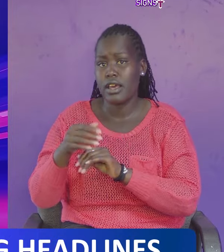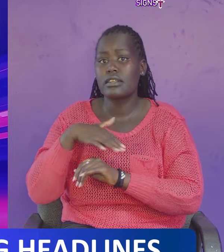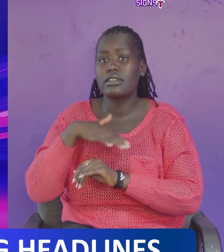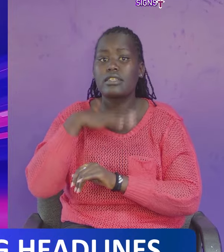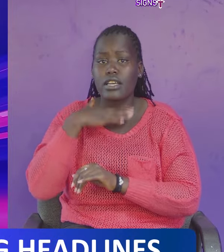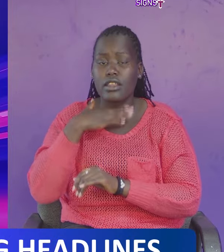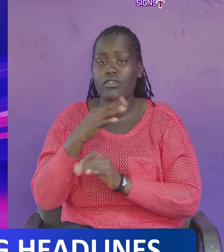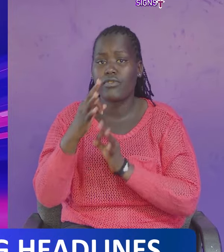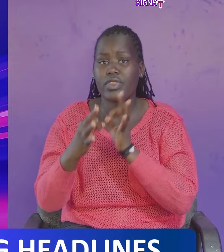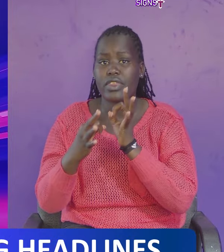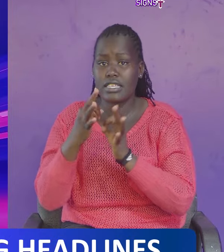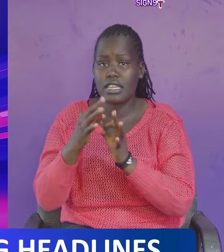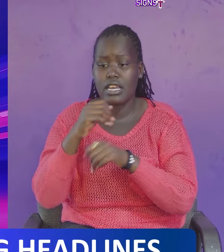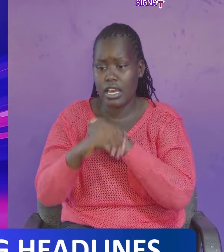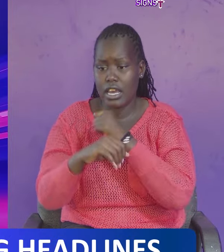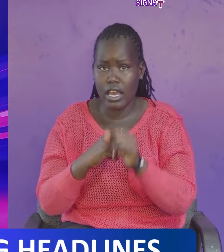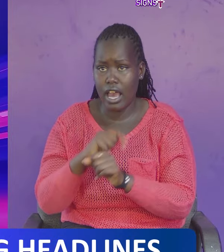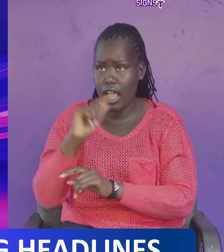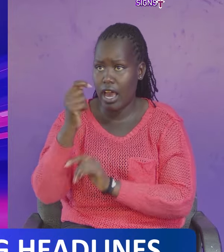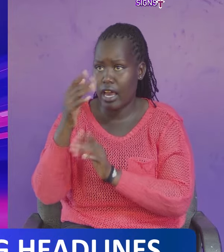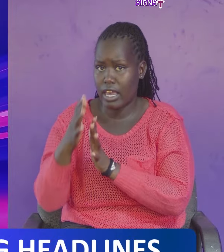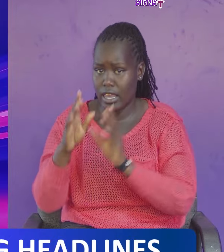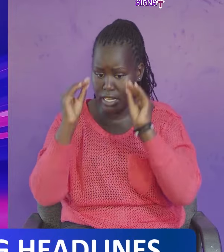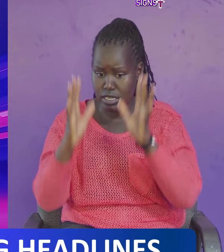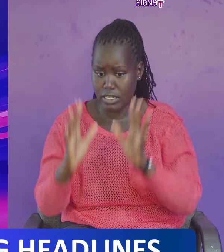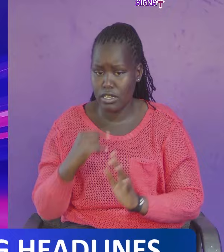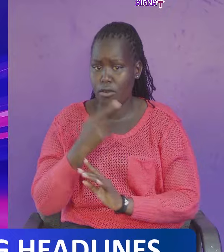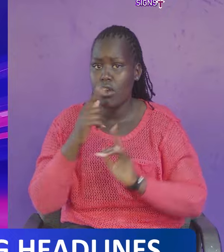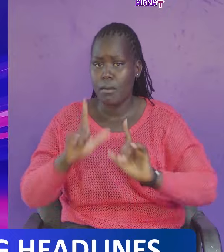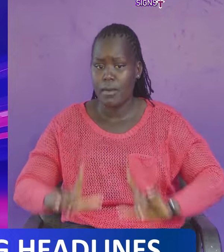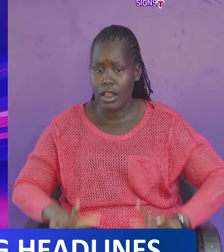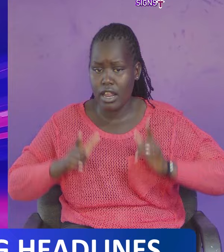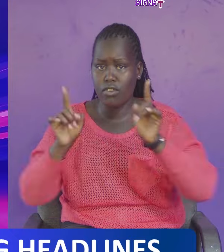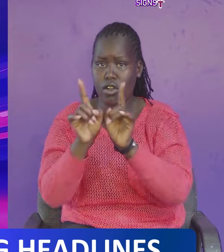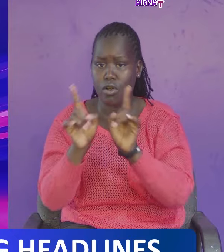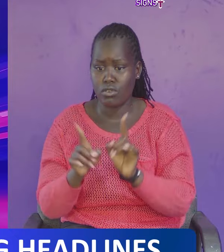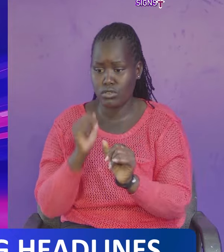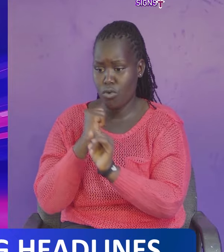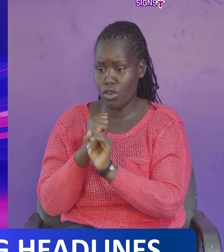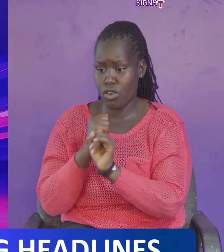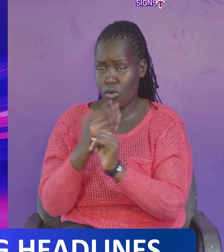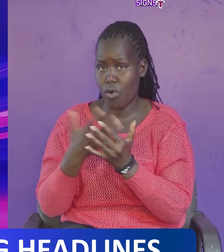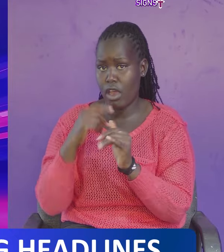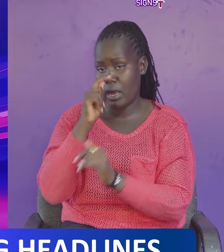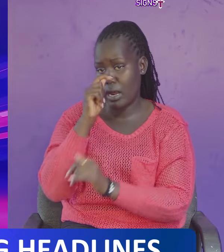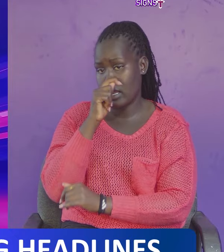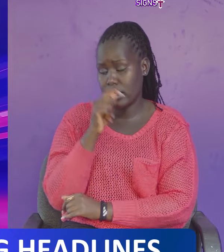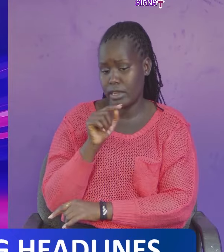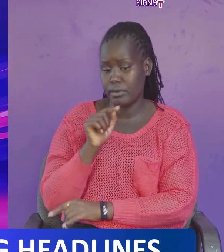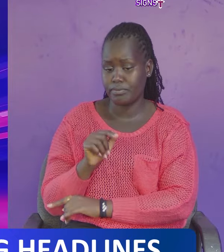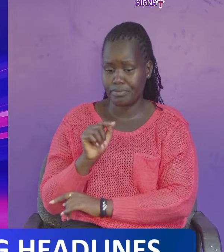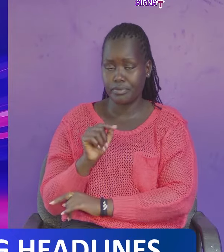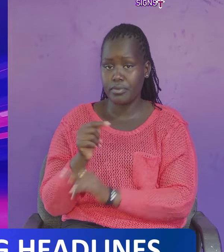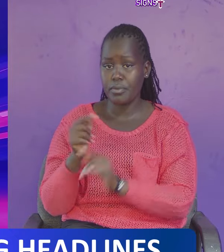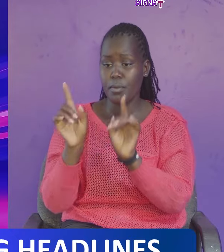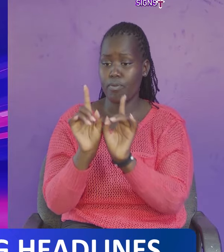John Okoth Ogutu, a Kenyan teacher who had been living and working in Tanzania. And this is